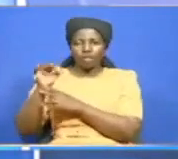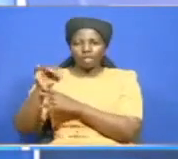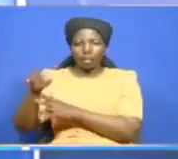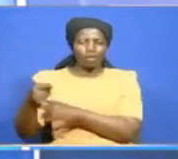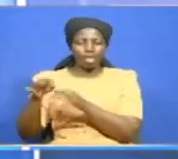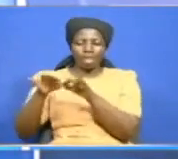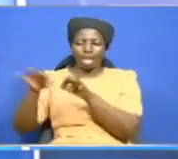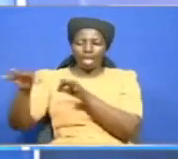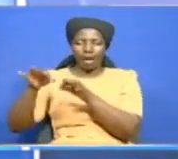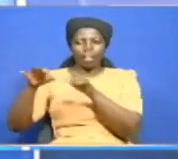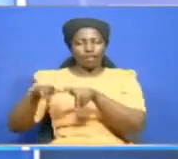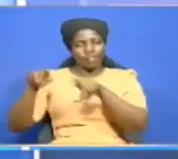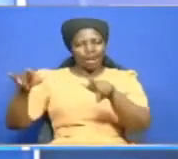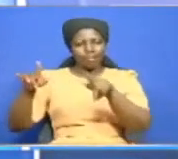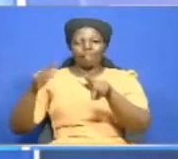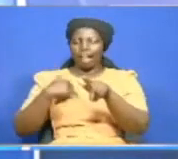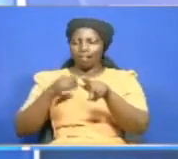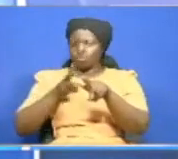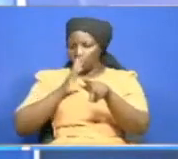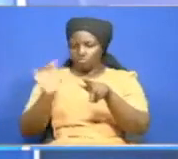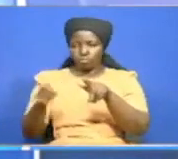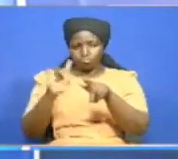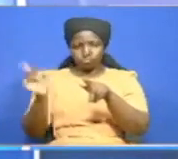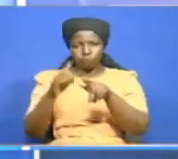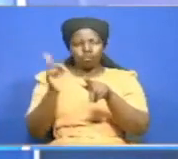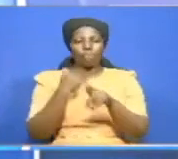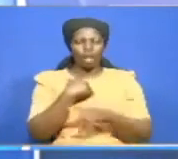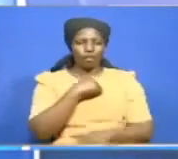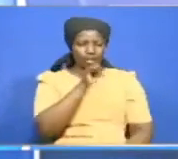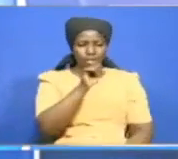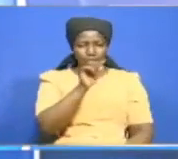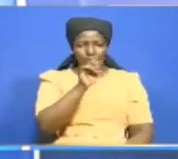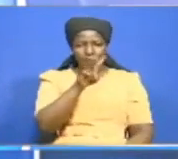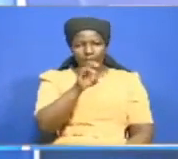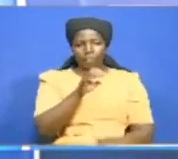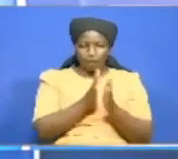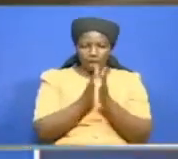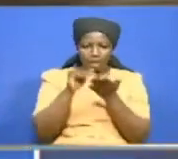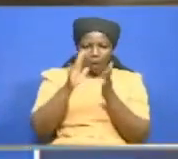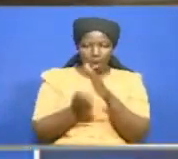of land under irrigation. Here is Steve Miner with the details.